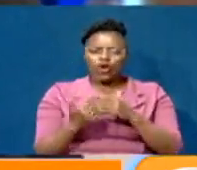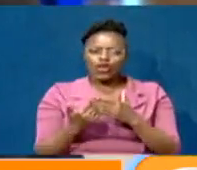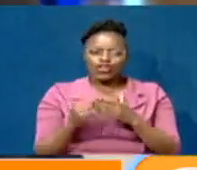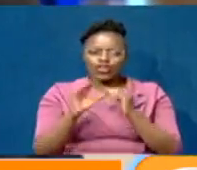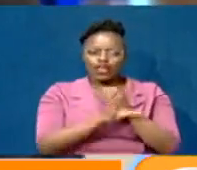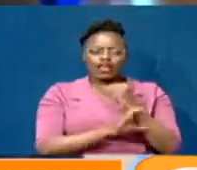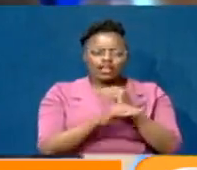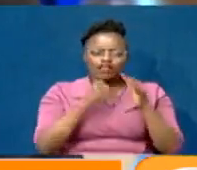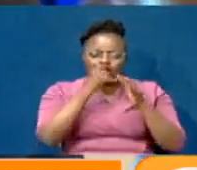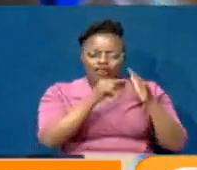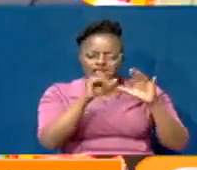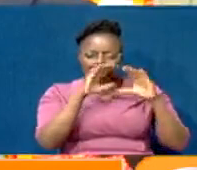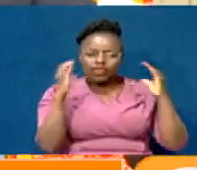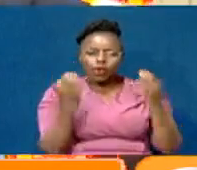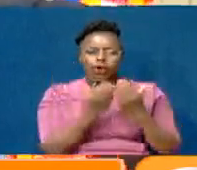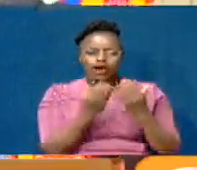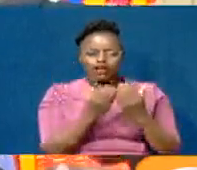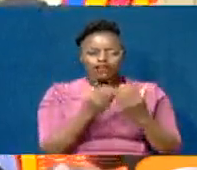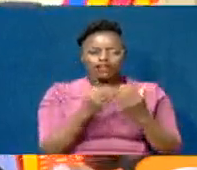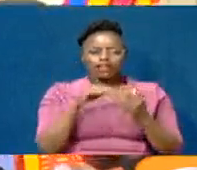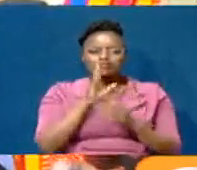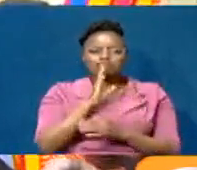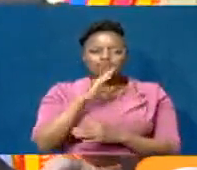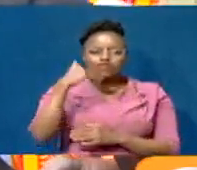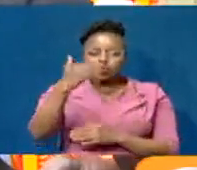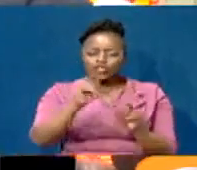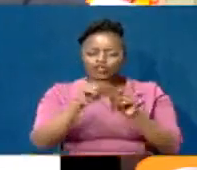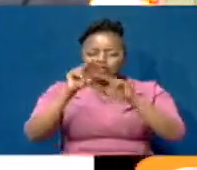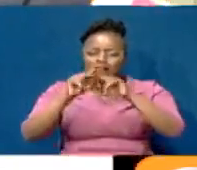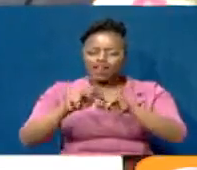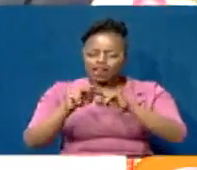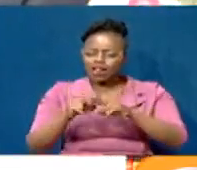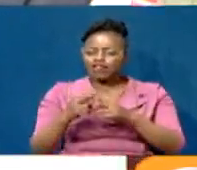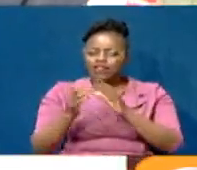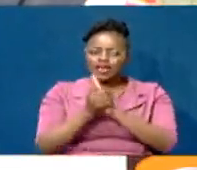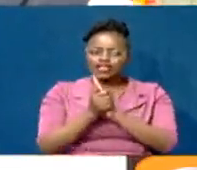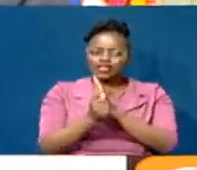have industrialized in this world is that they have always relied on skills,